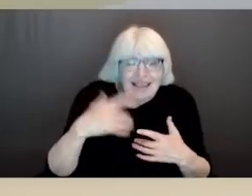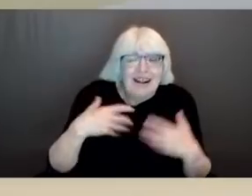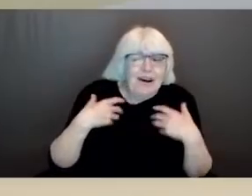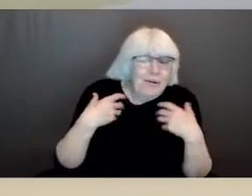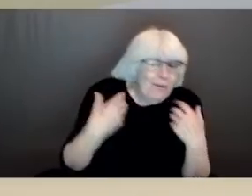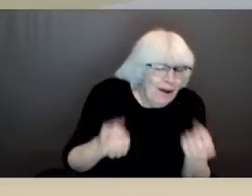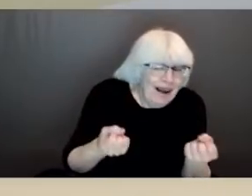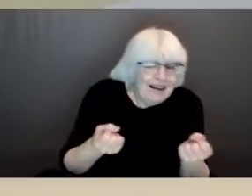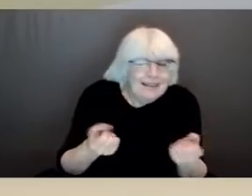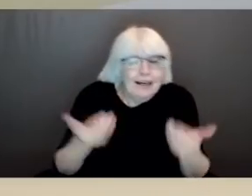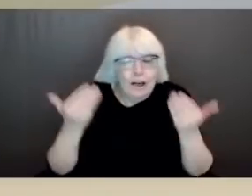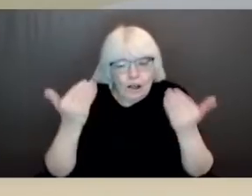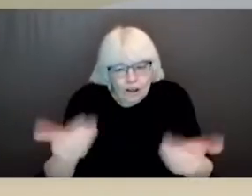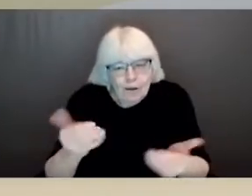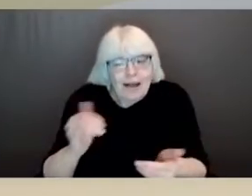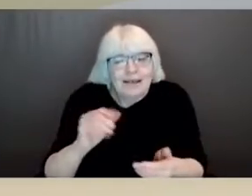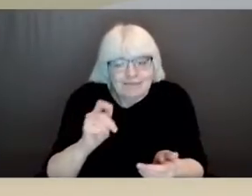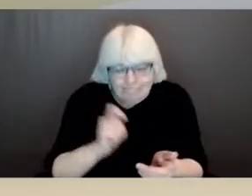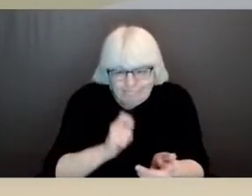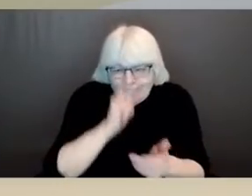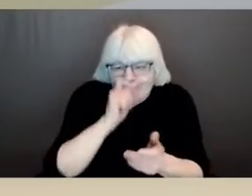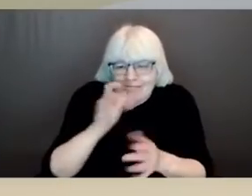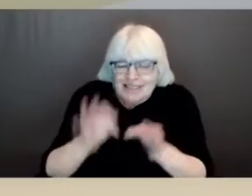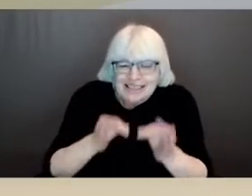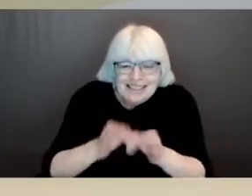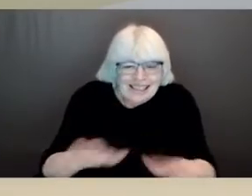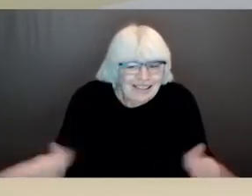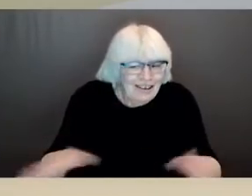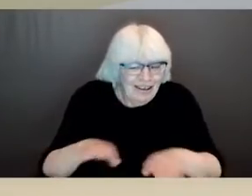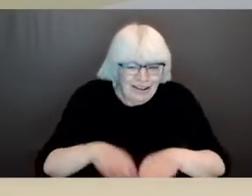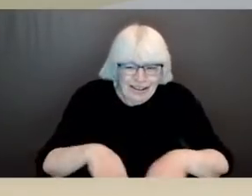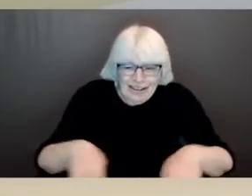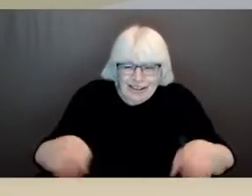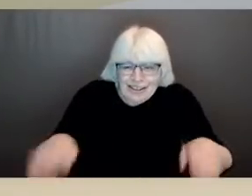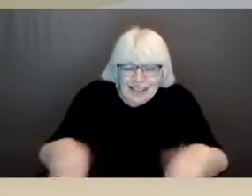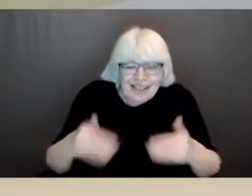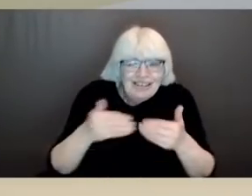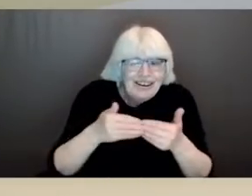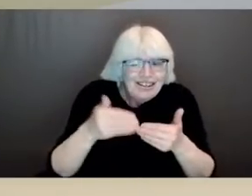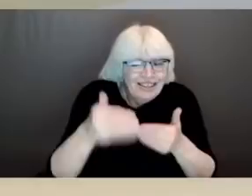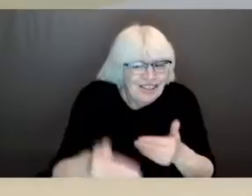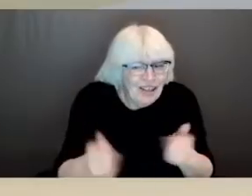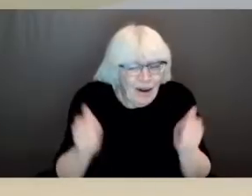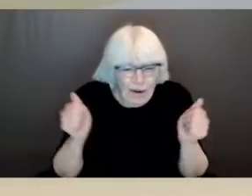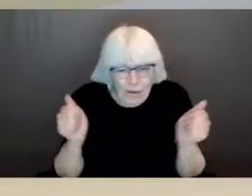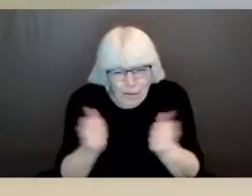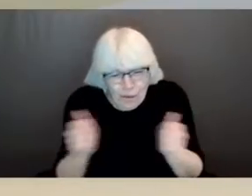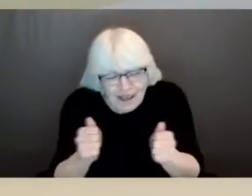lot of children as we go into this season who might have runny nose for a long time.